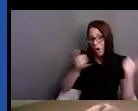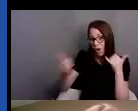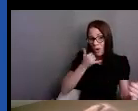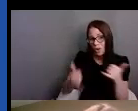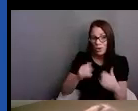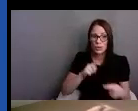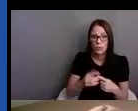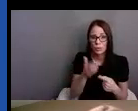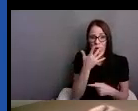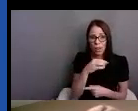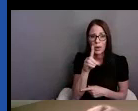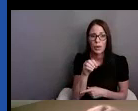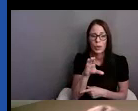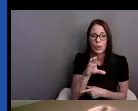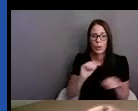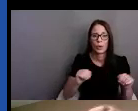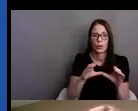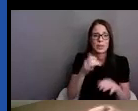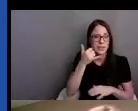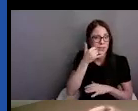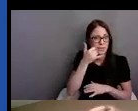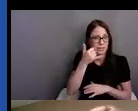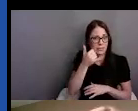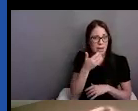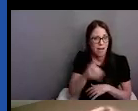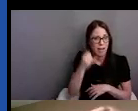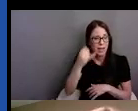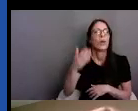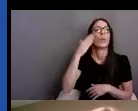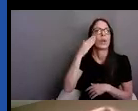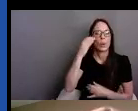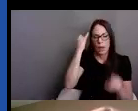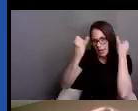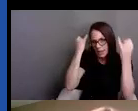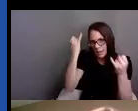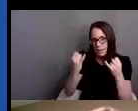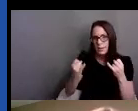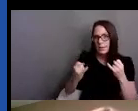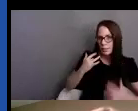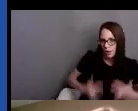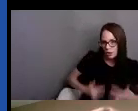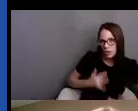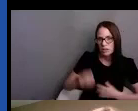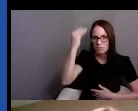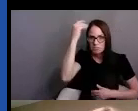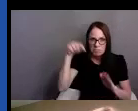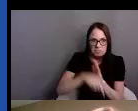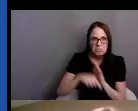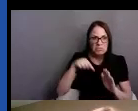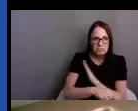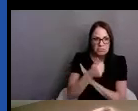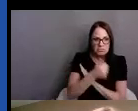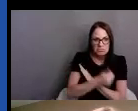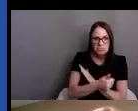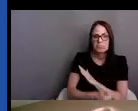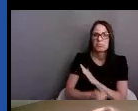hotline. We also know that anxiety, depression, and thoughts of suicide are among our top reasons that people contact the Colorado Crisis Line during